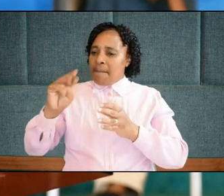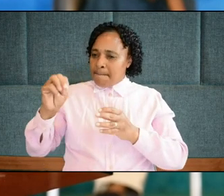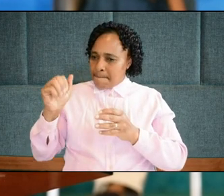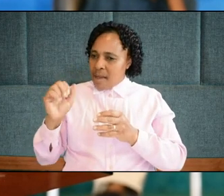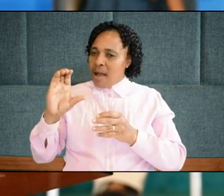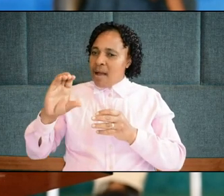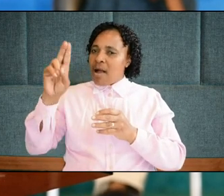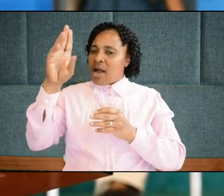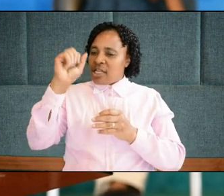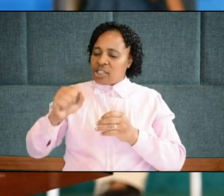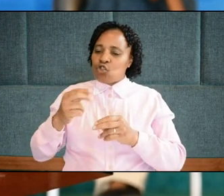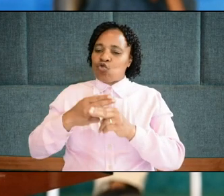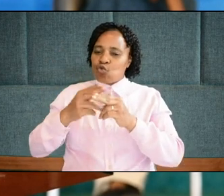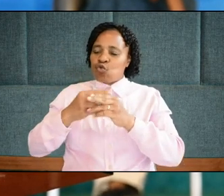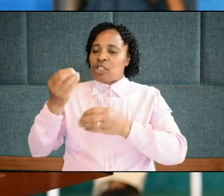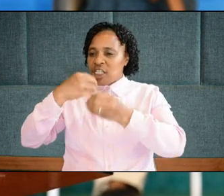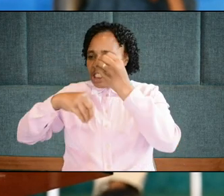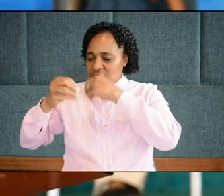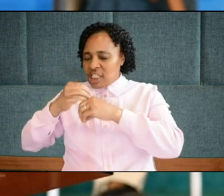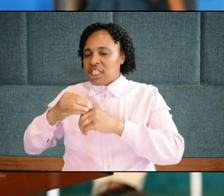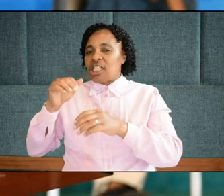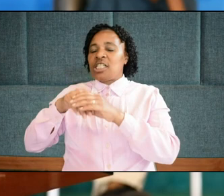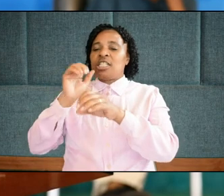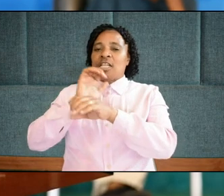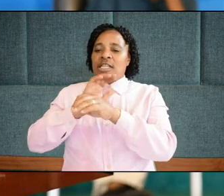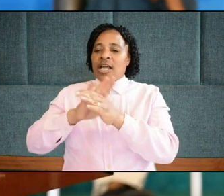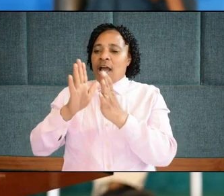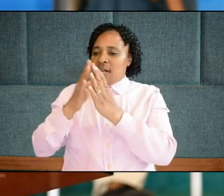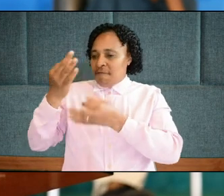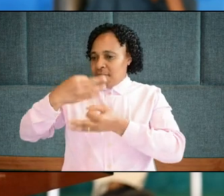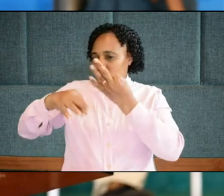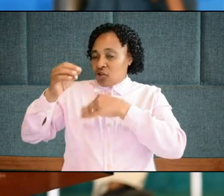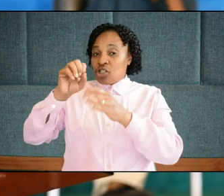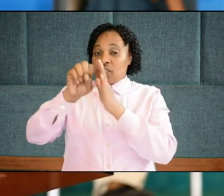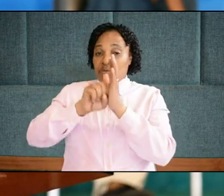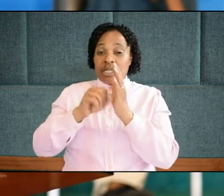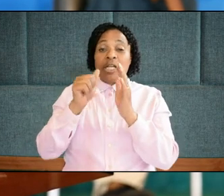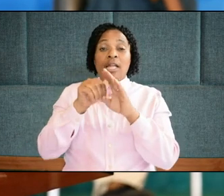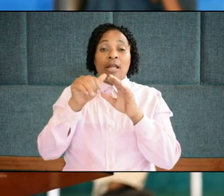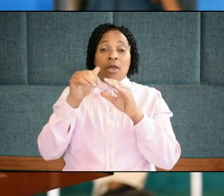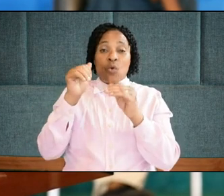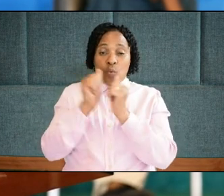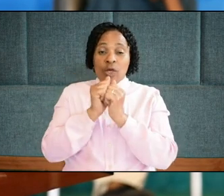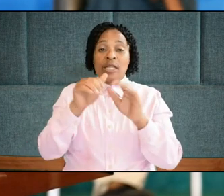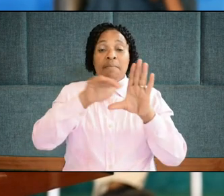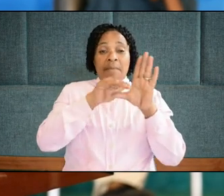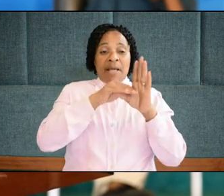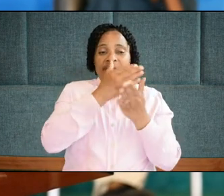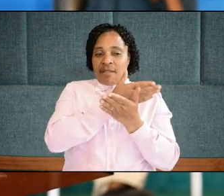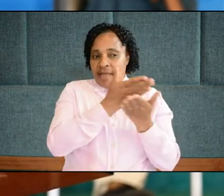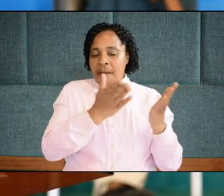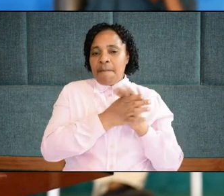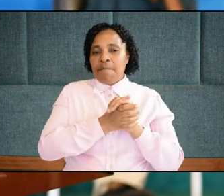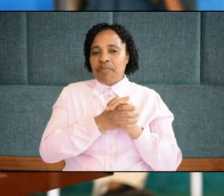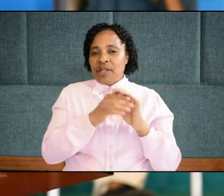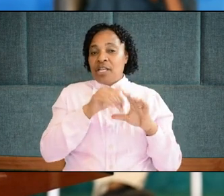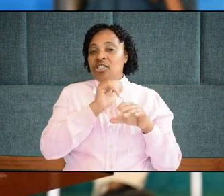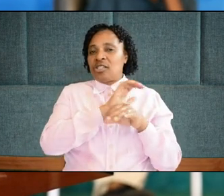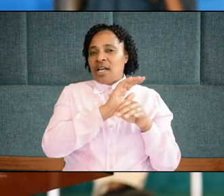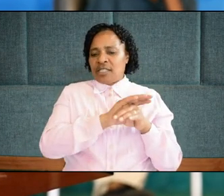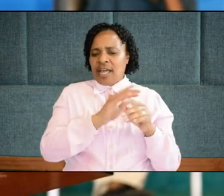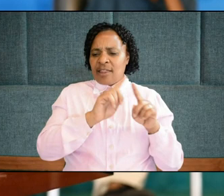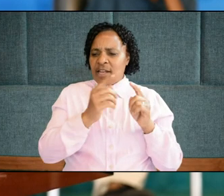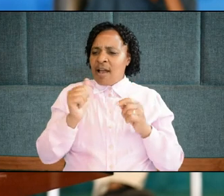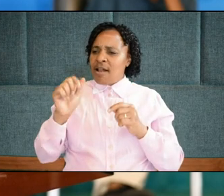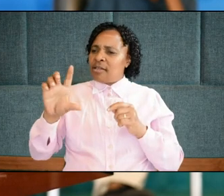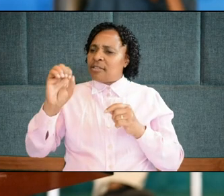soon were eating in church and fellowshipping with the rest of the congregation. Then, very soon, Alexa's mother